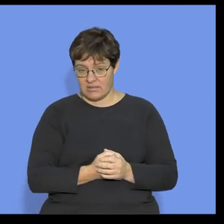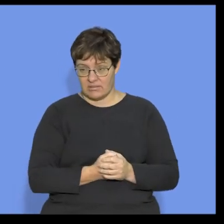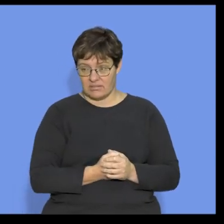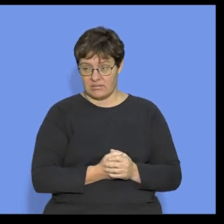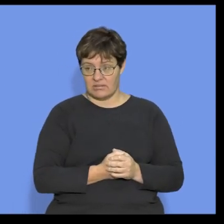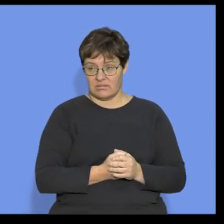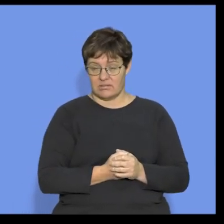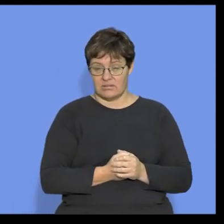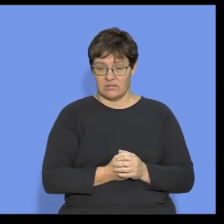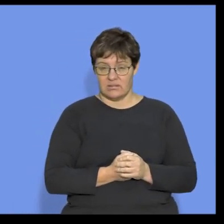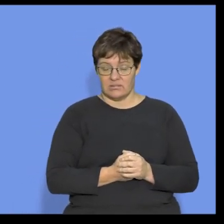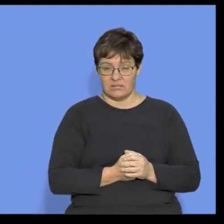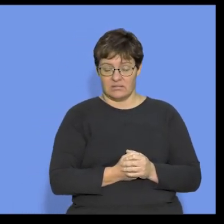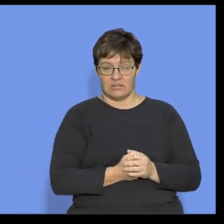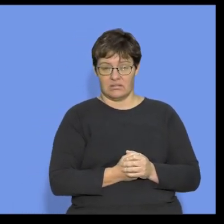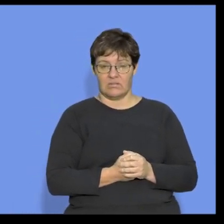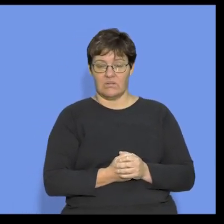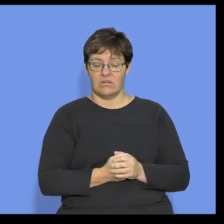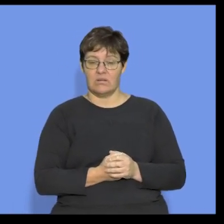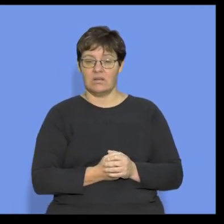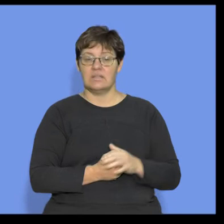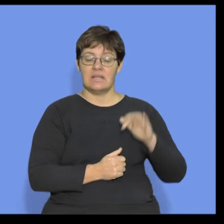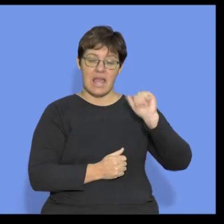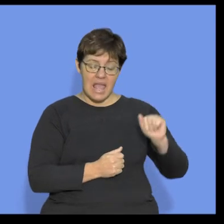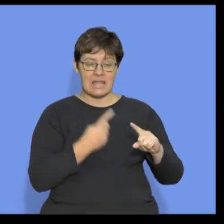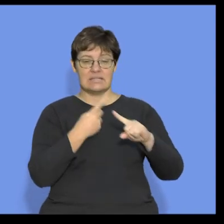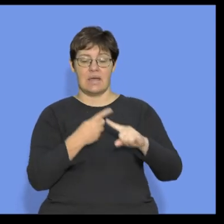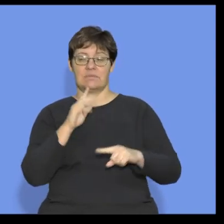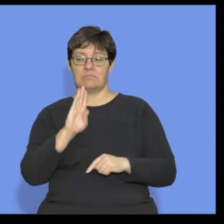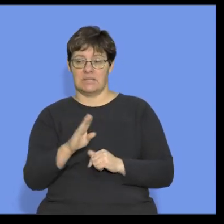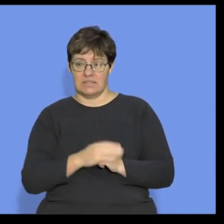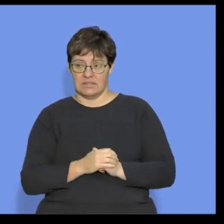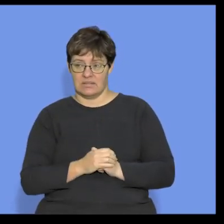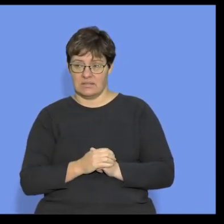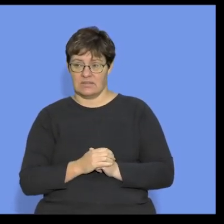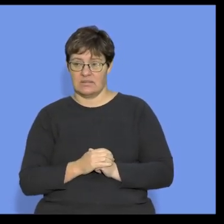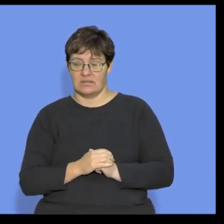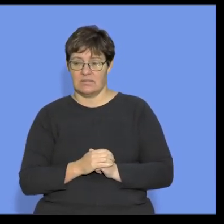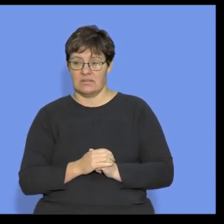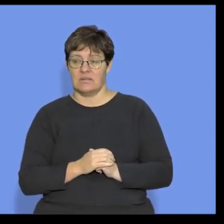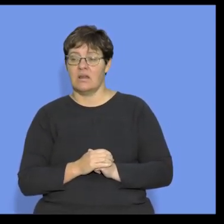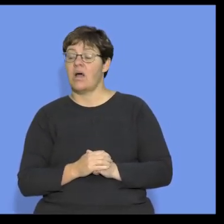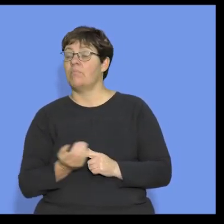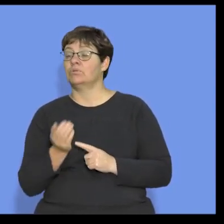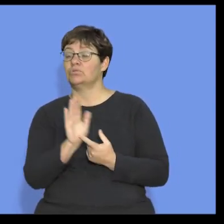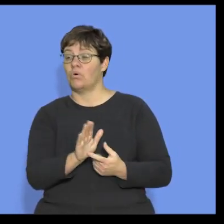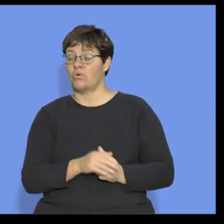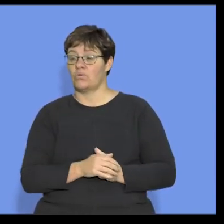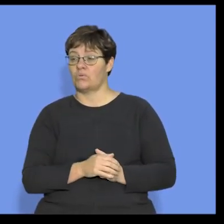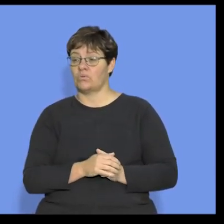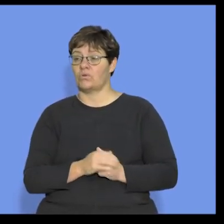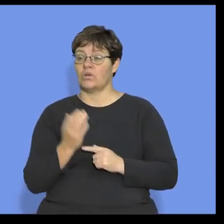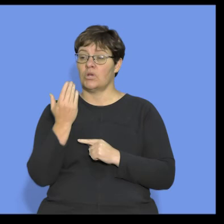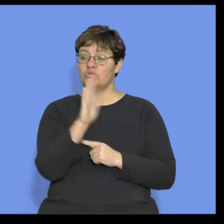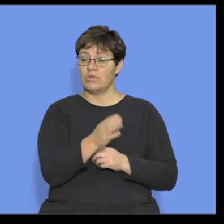A and B is the same as the probability of A multiplied by B. So what we have to show here is that